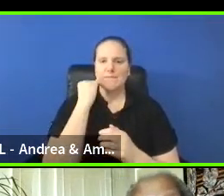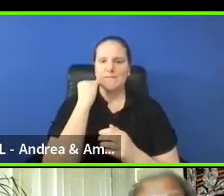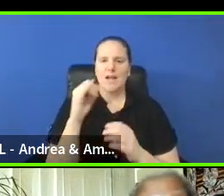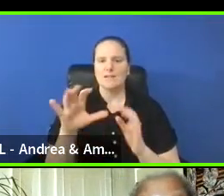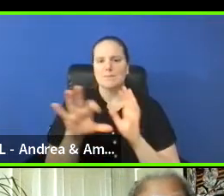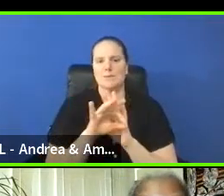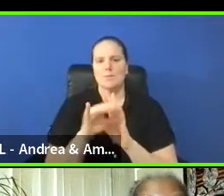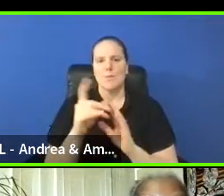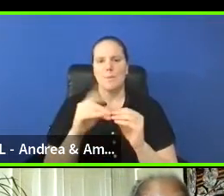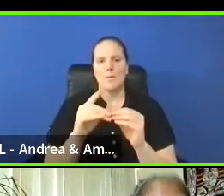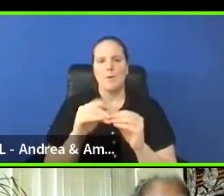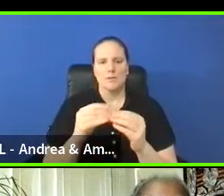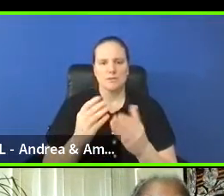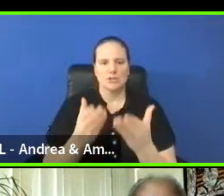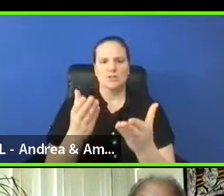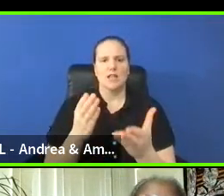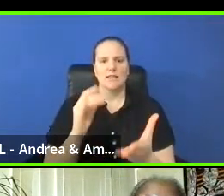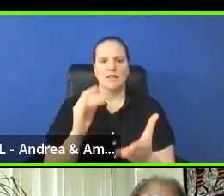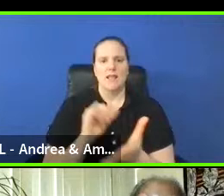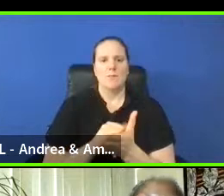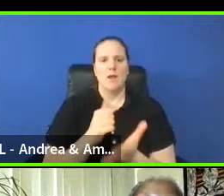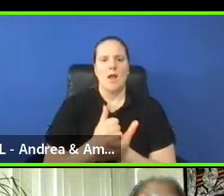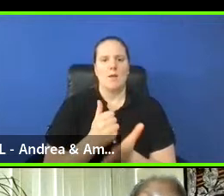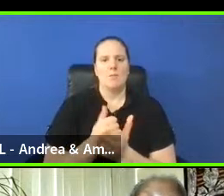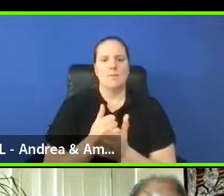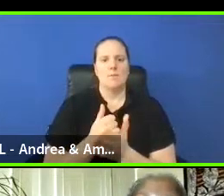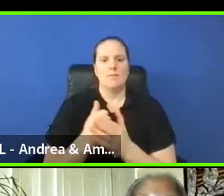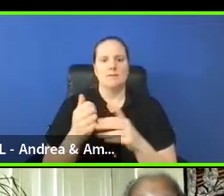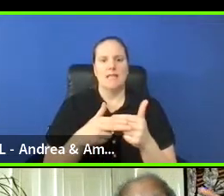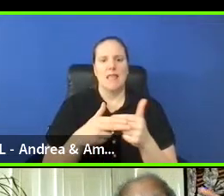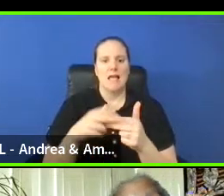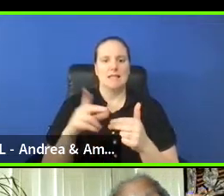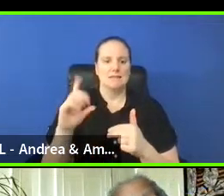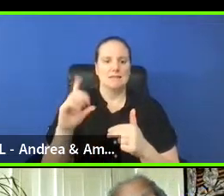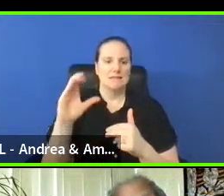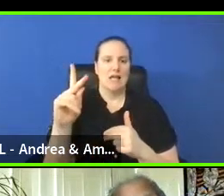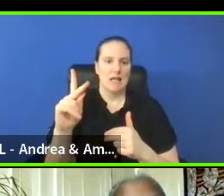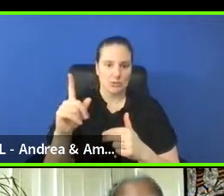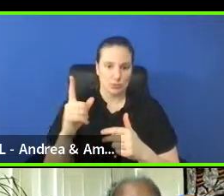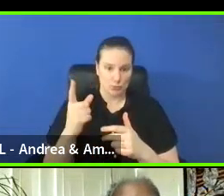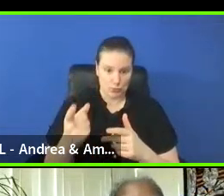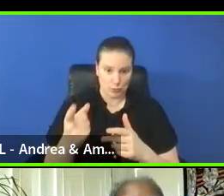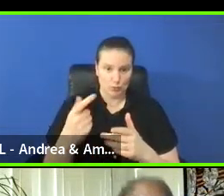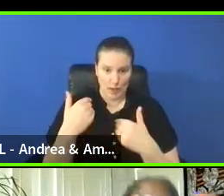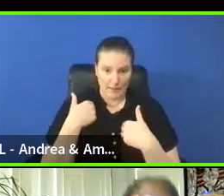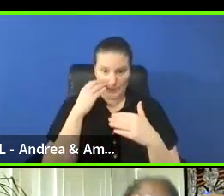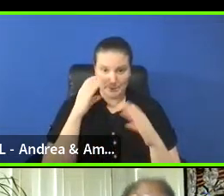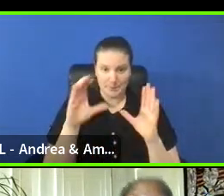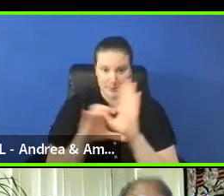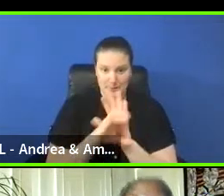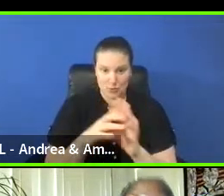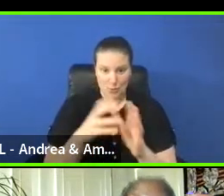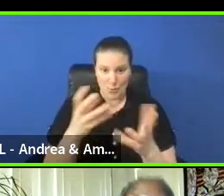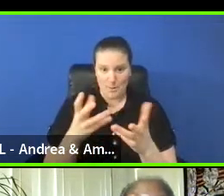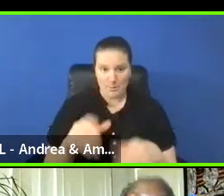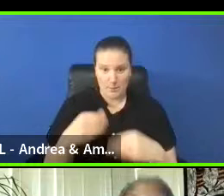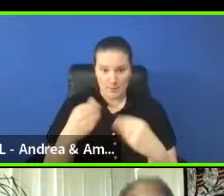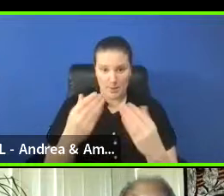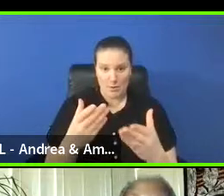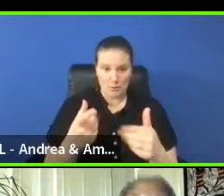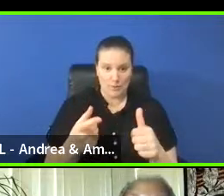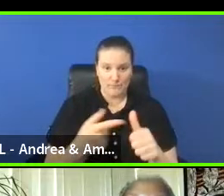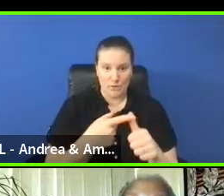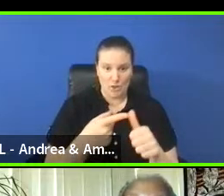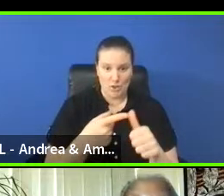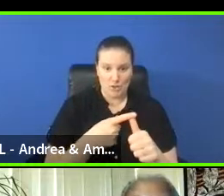I think it would be really helpful in a slide deck to actually have a picture of what was proposed the first go